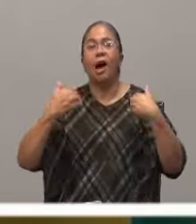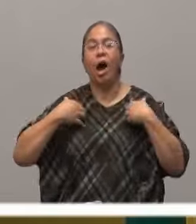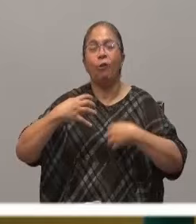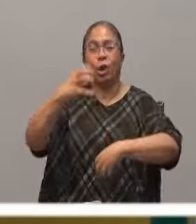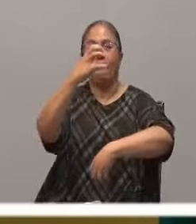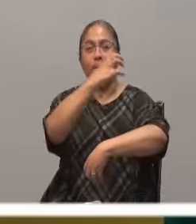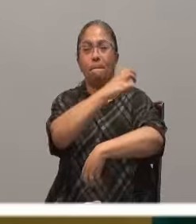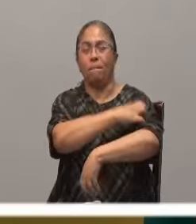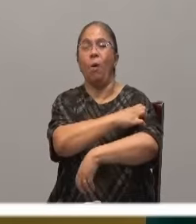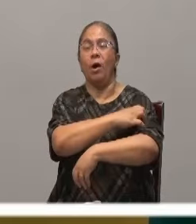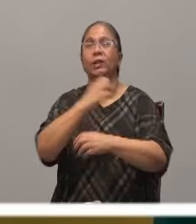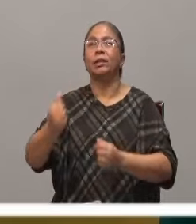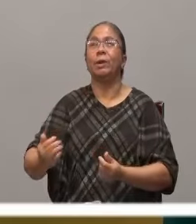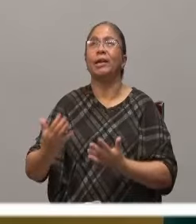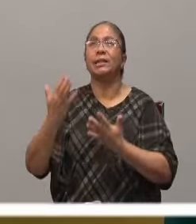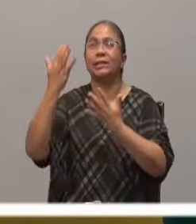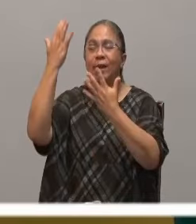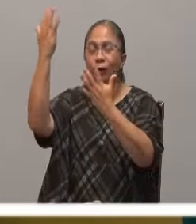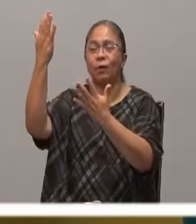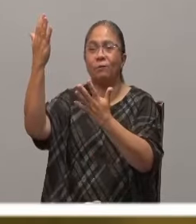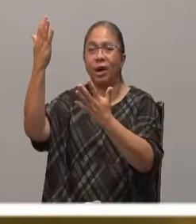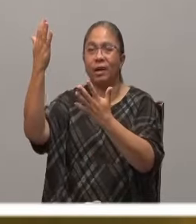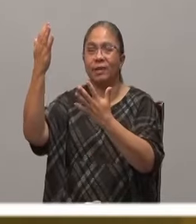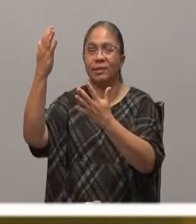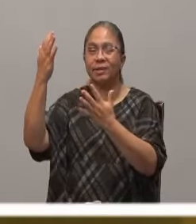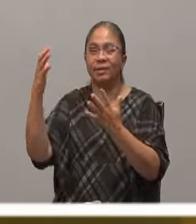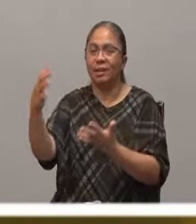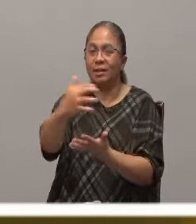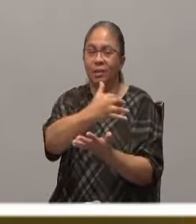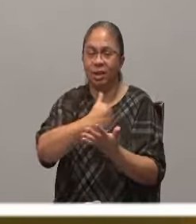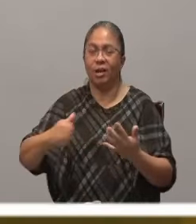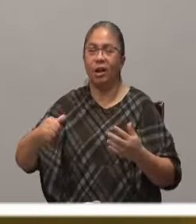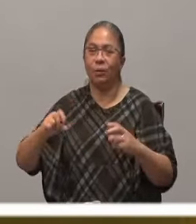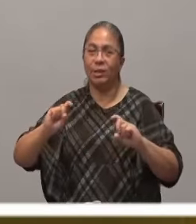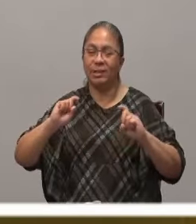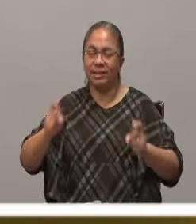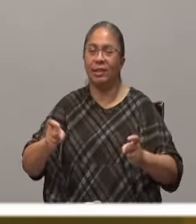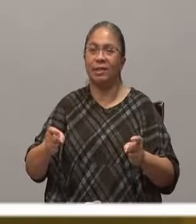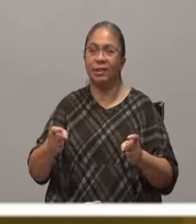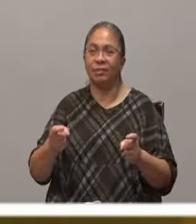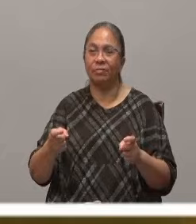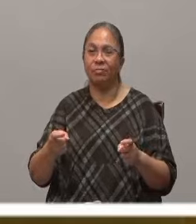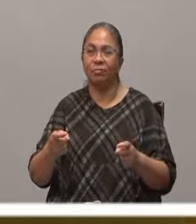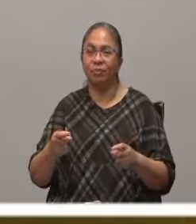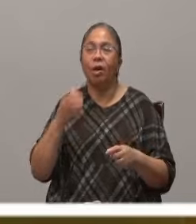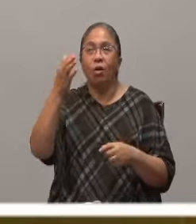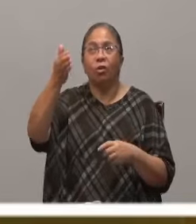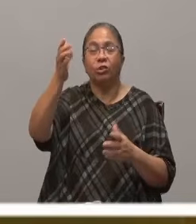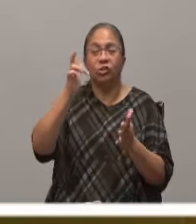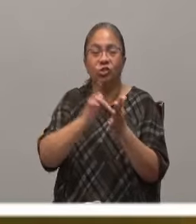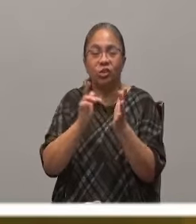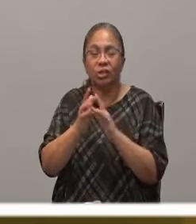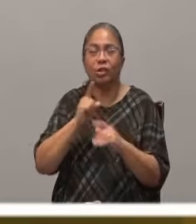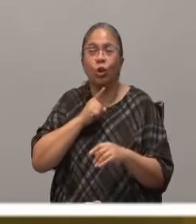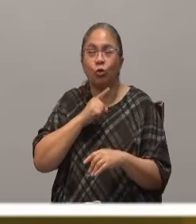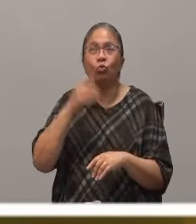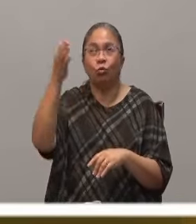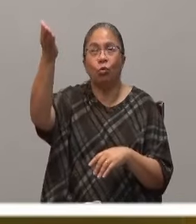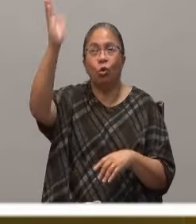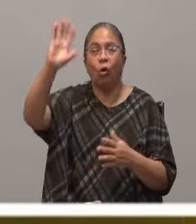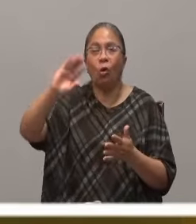ritual sacrifice to expiate sin. And because he is God, that expiation of